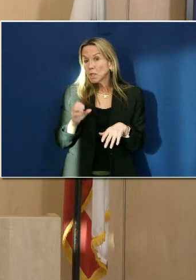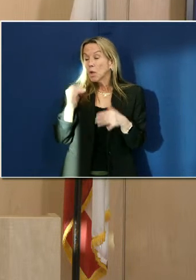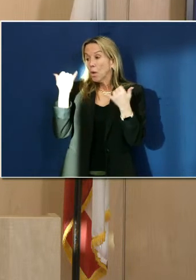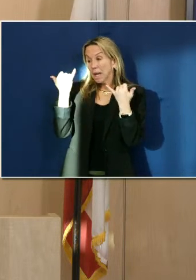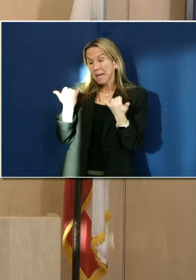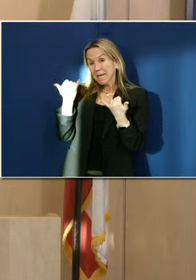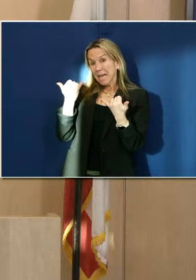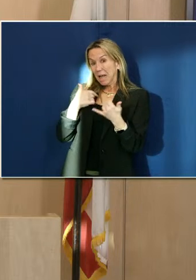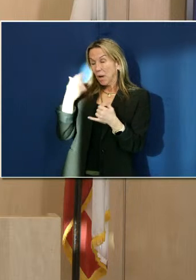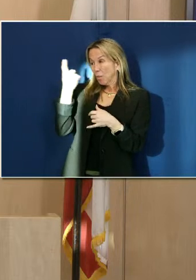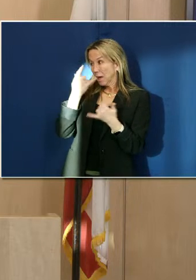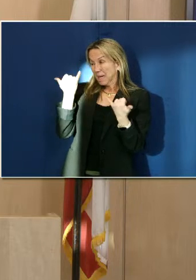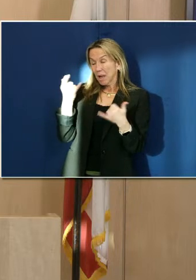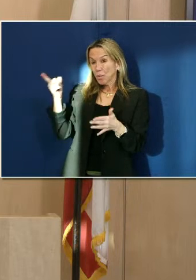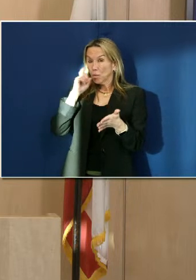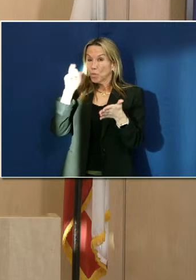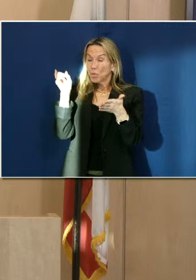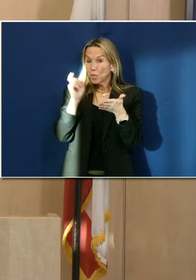surges. There's a lot of,